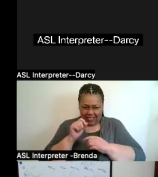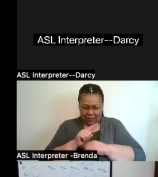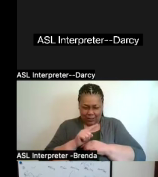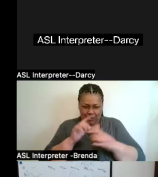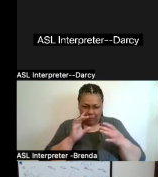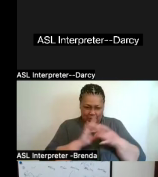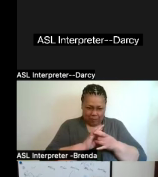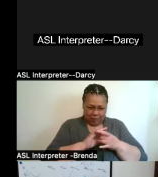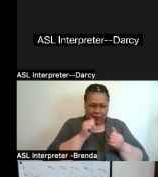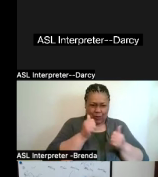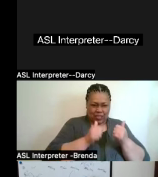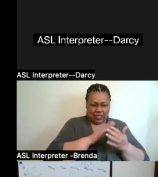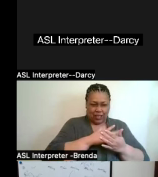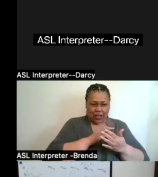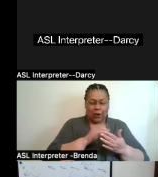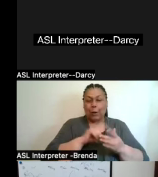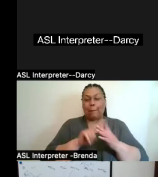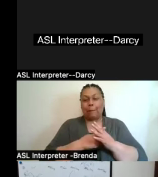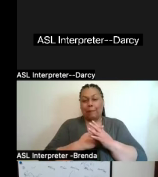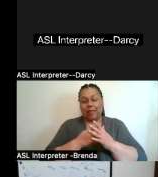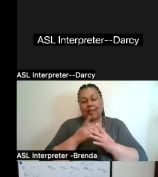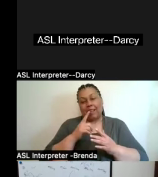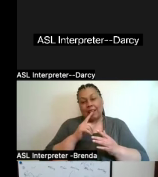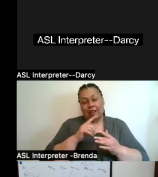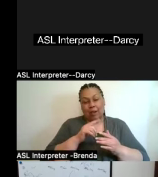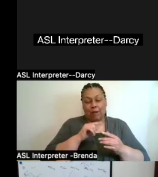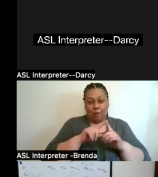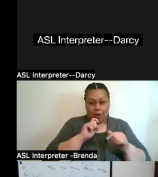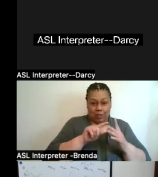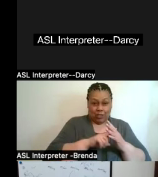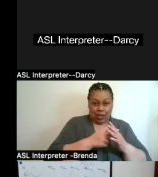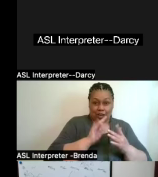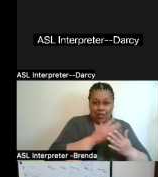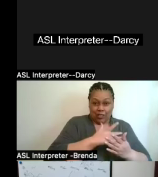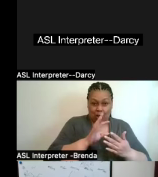frequencies and also the time that each one started. You can look at the set list and figure out the order.